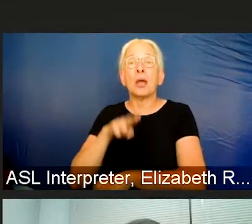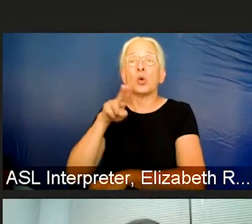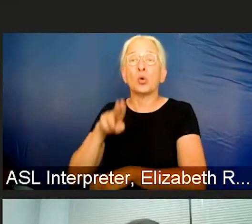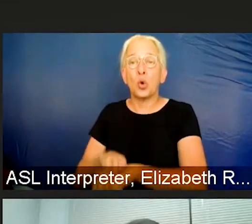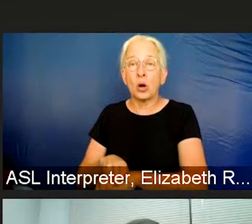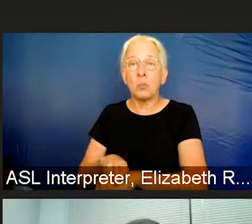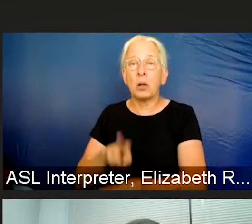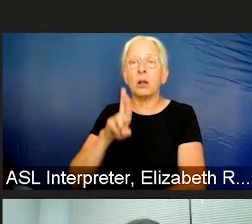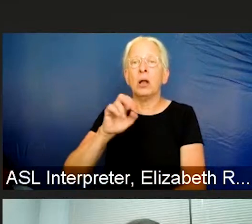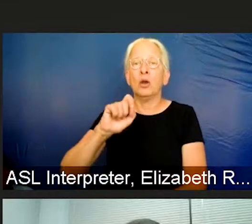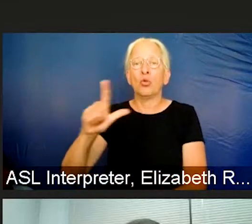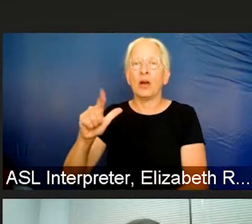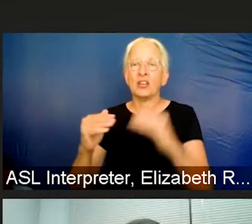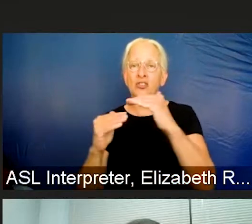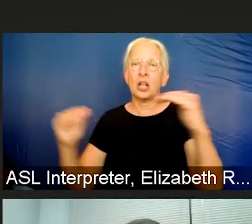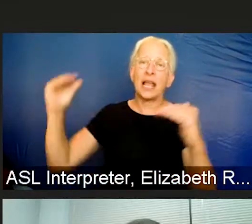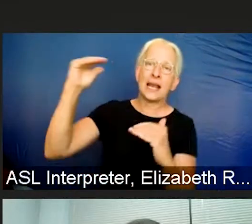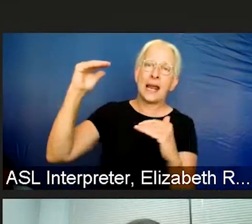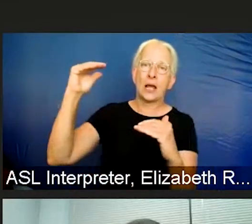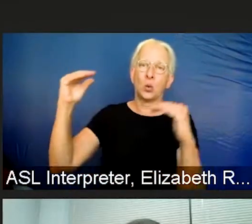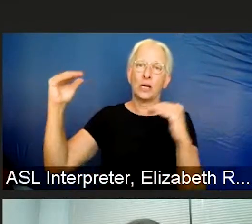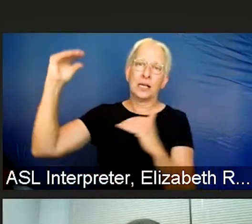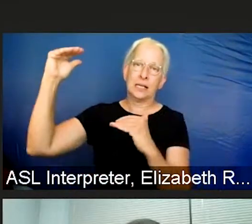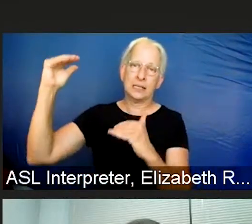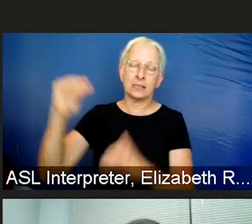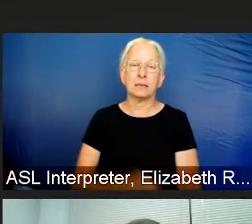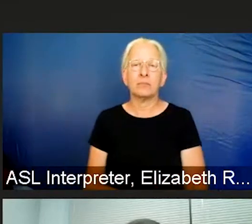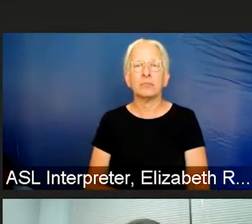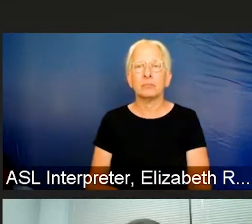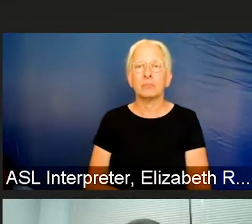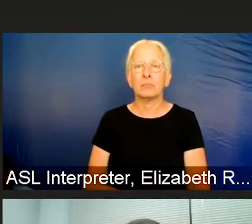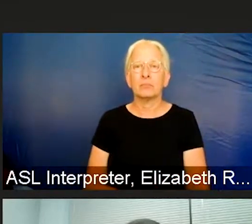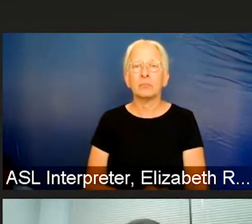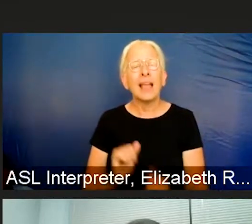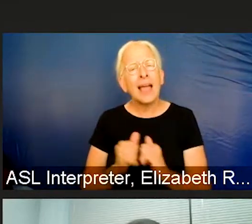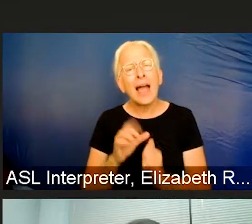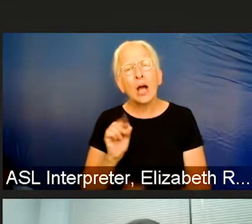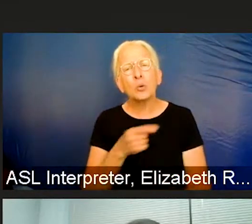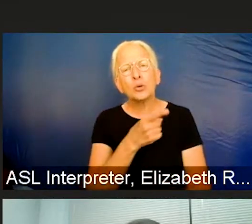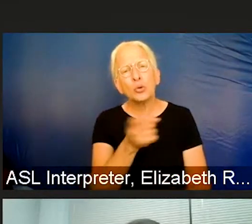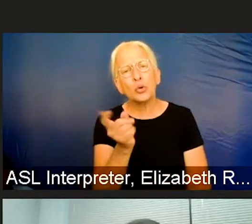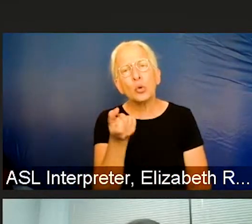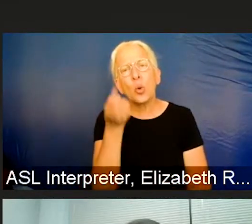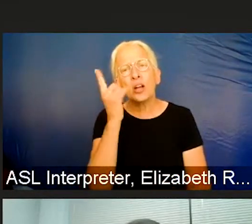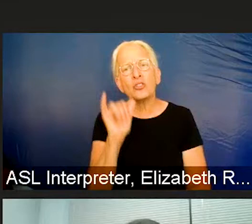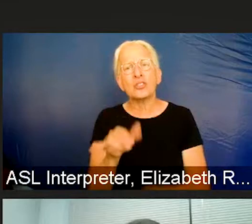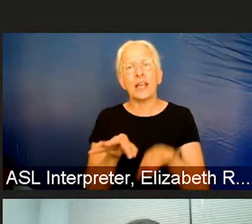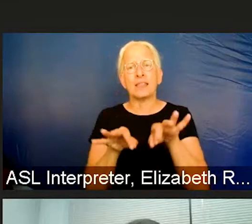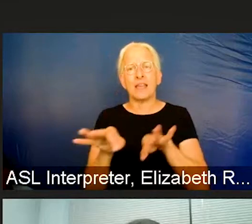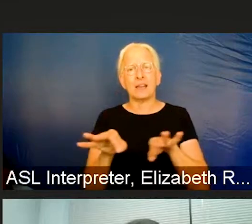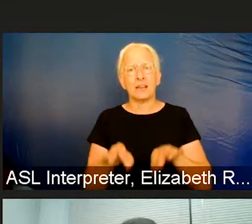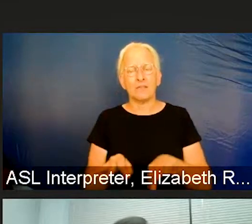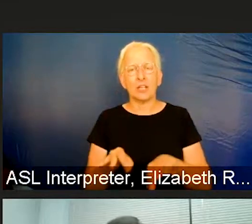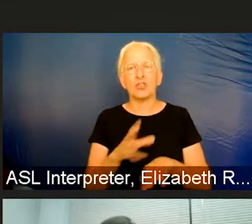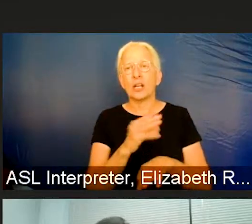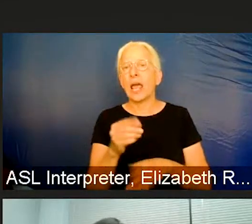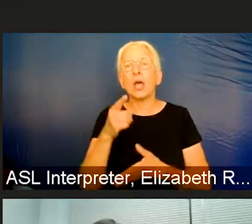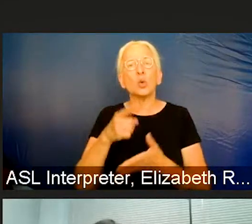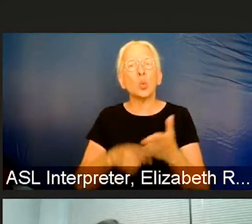racial inequities. How do you understand this definition, and what do